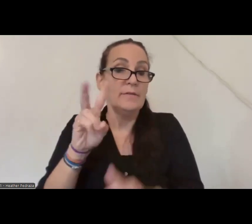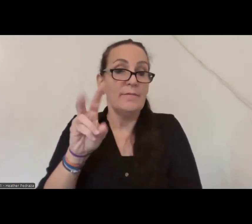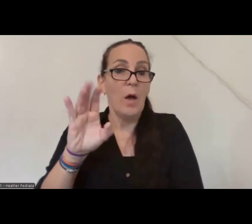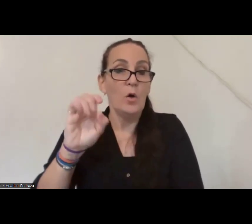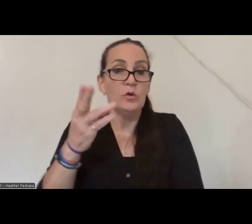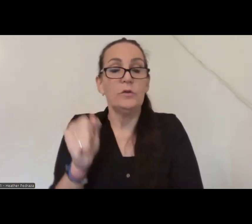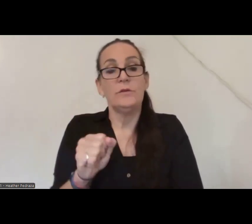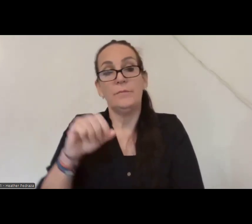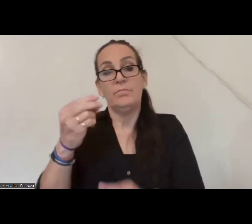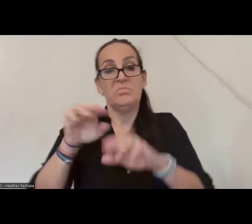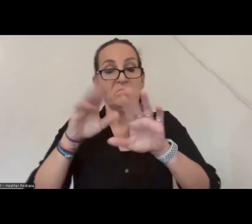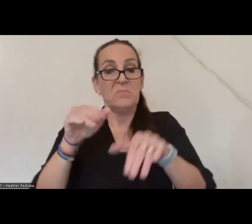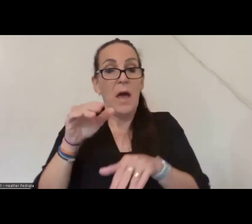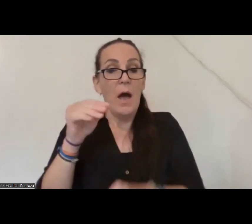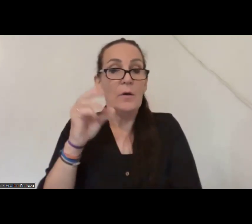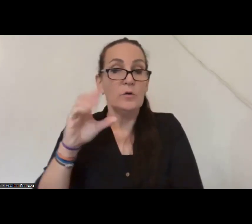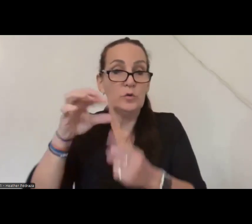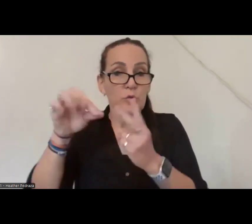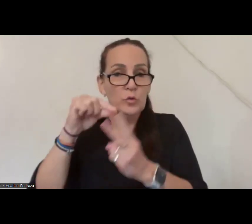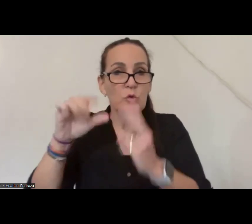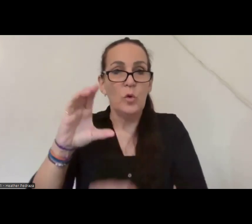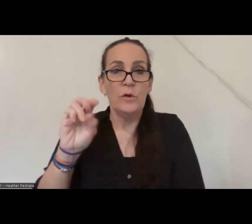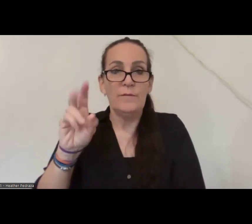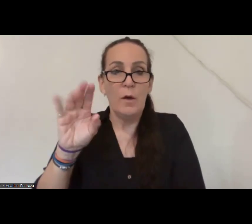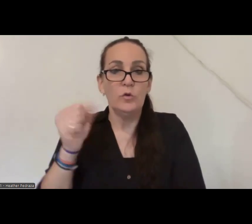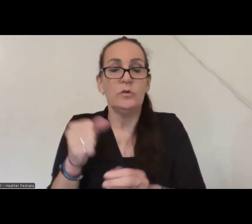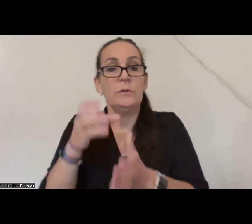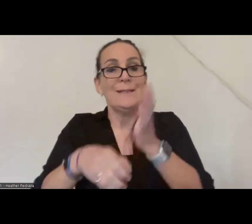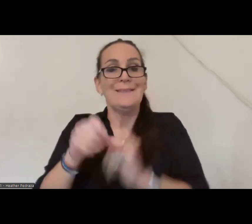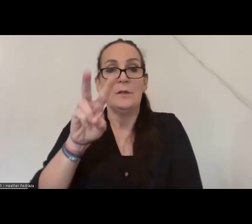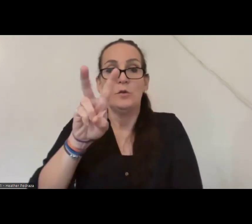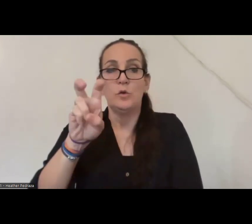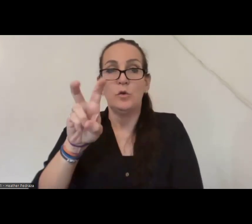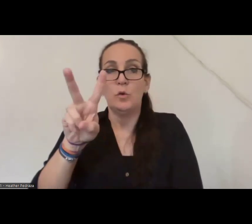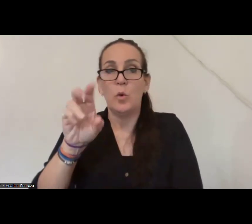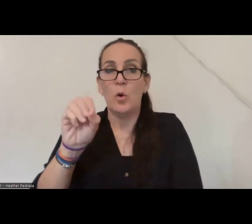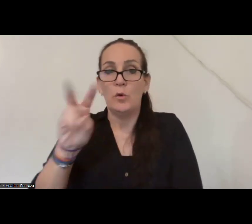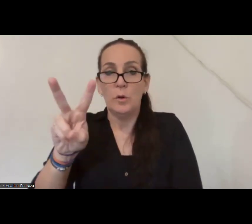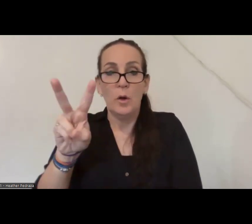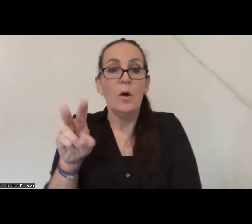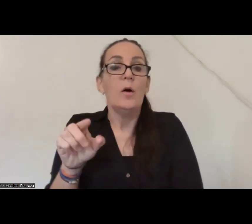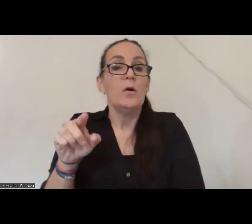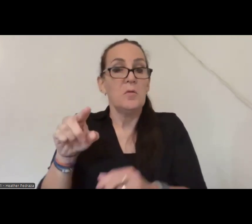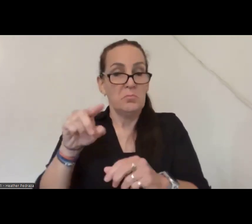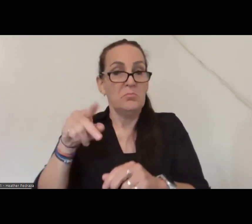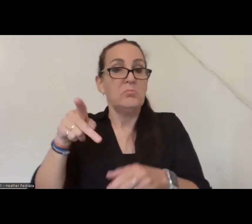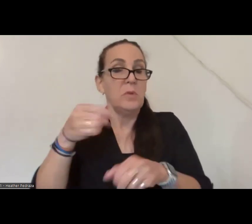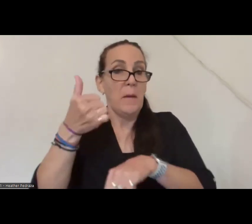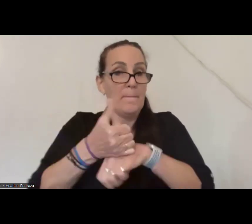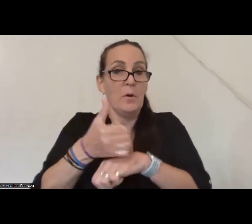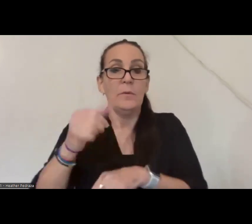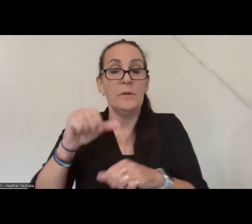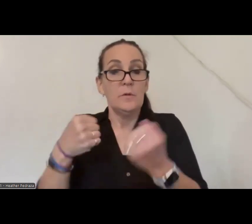and 811 funded housing, permanent supportive housing, as well as our state housing